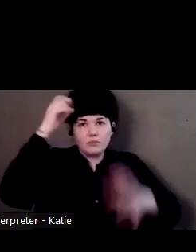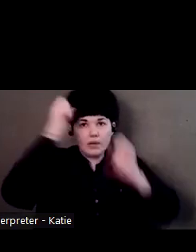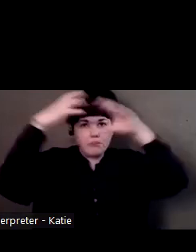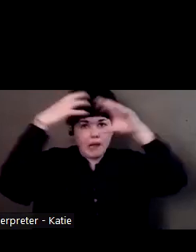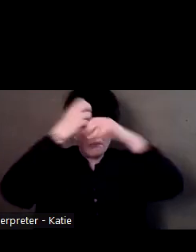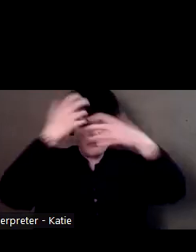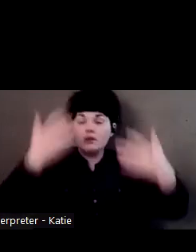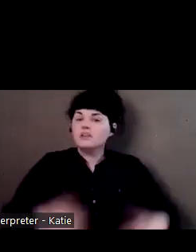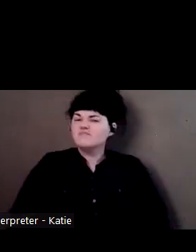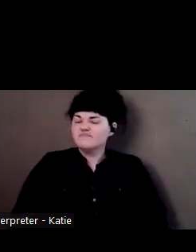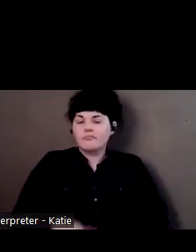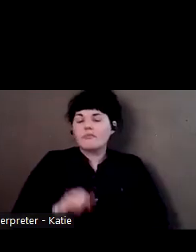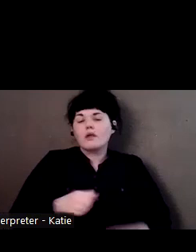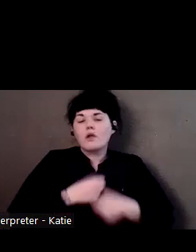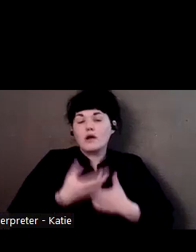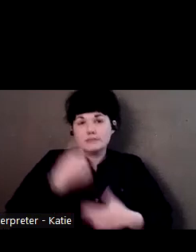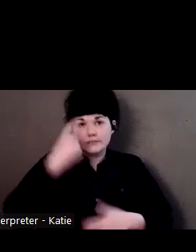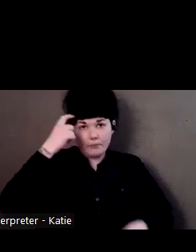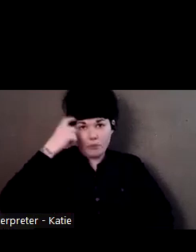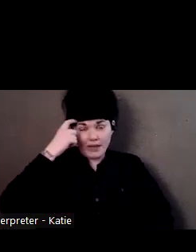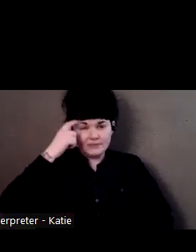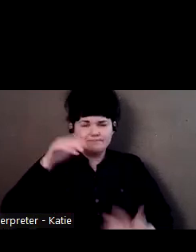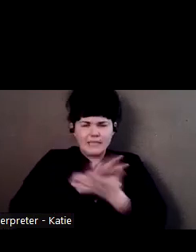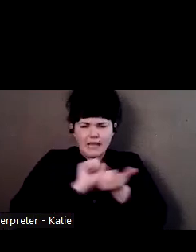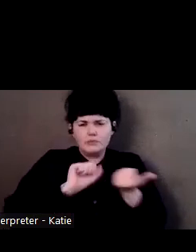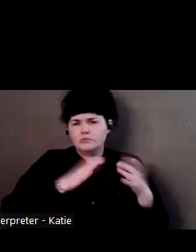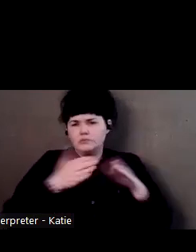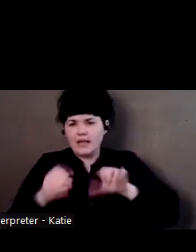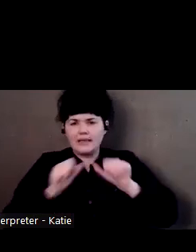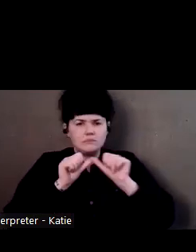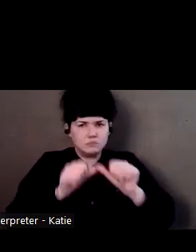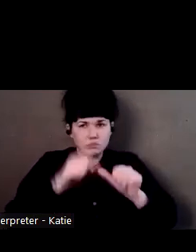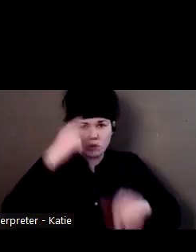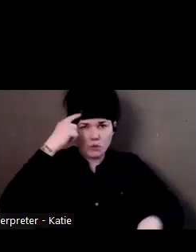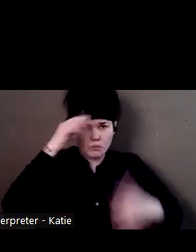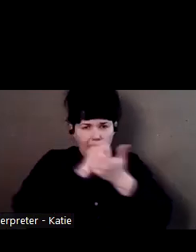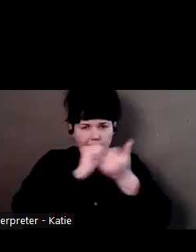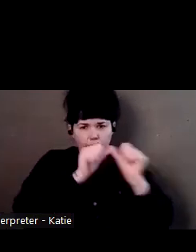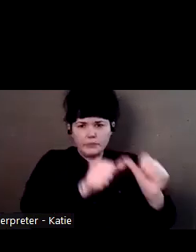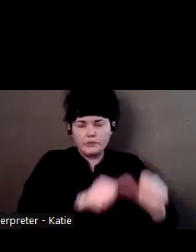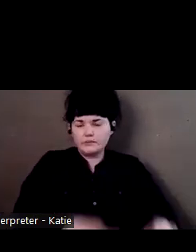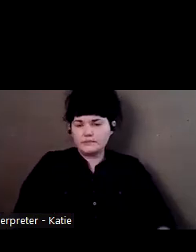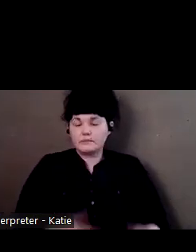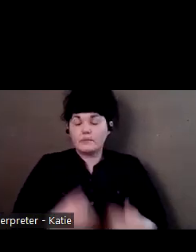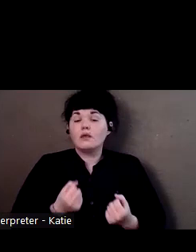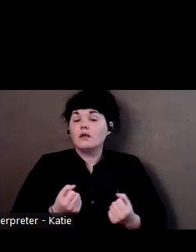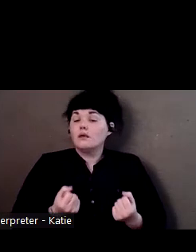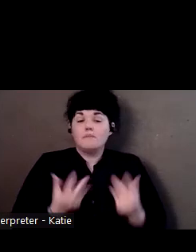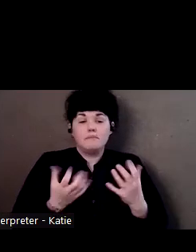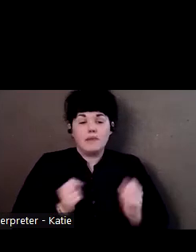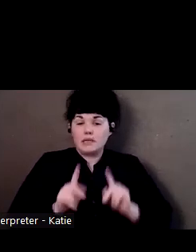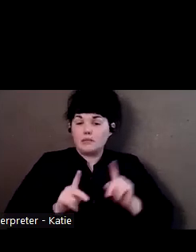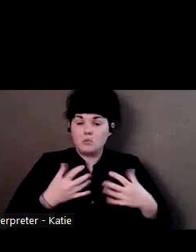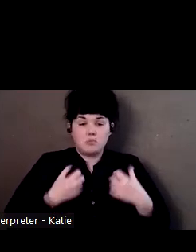or die, which can cause lasting brain damage. Many individuals who have had a stroke recover without limitations.